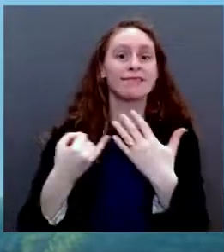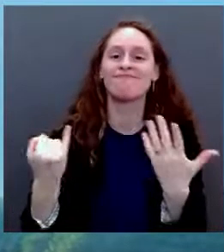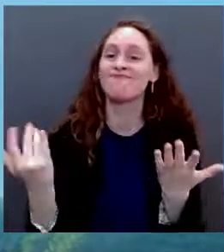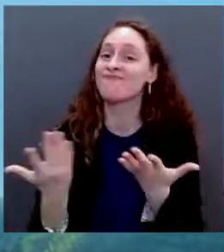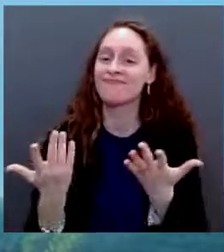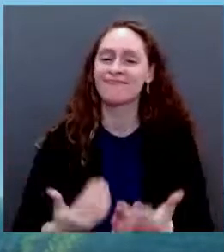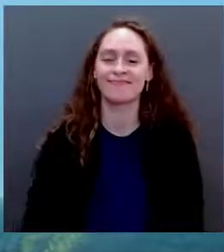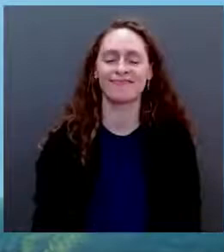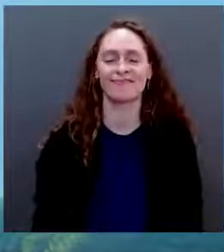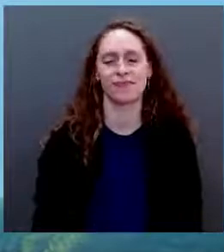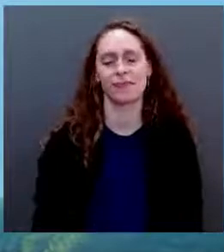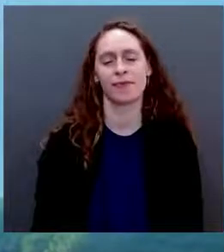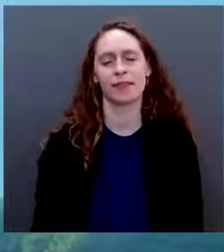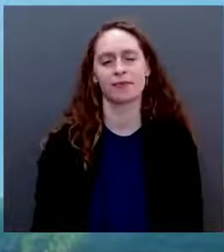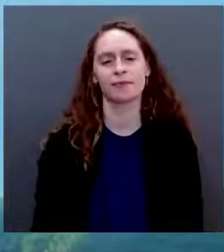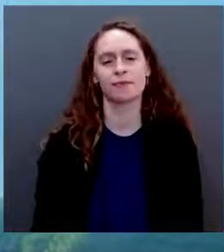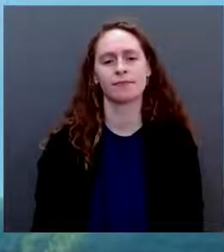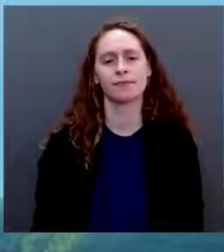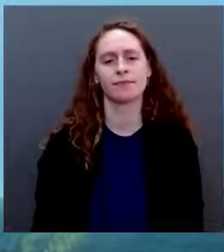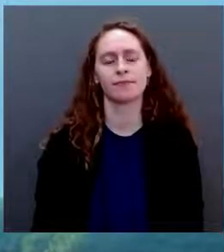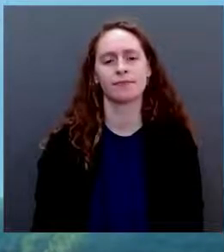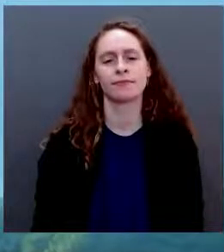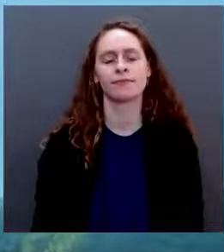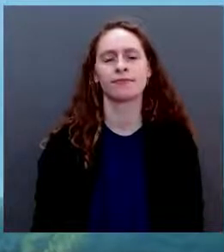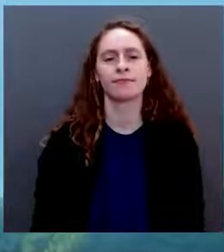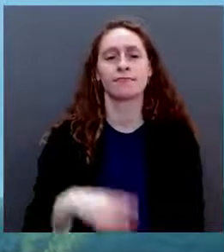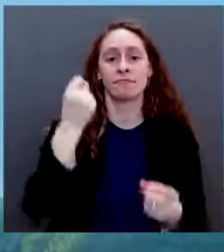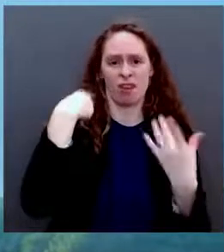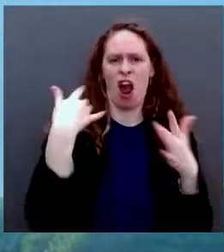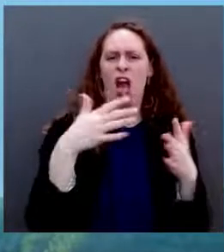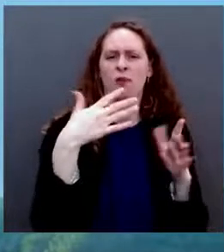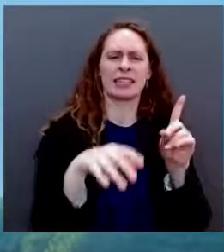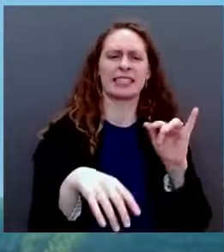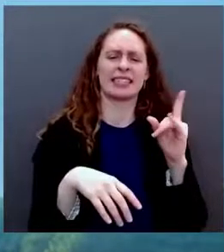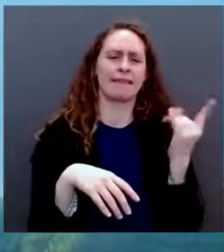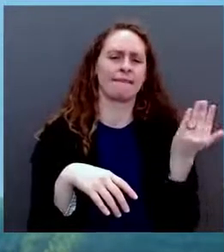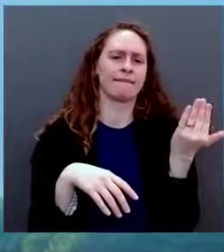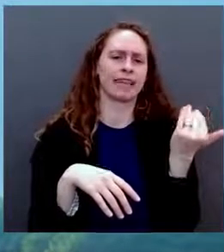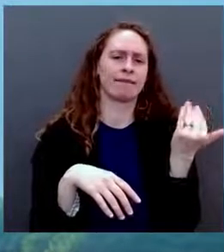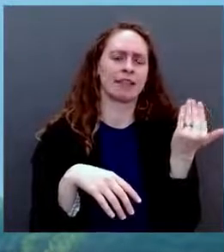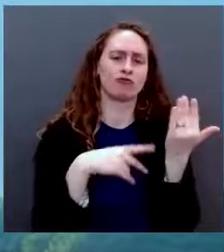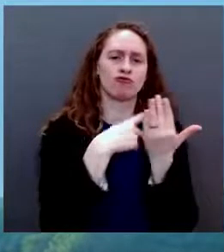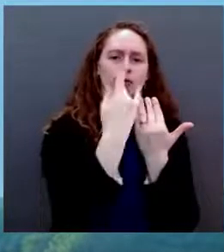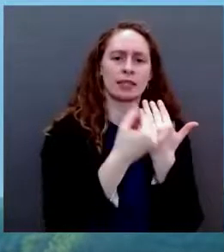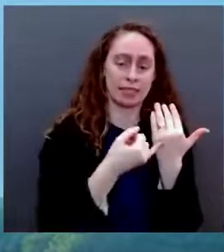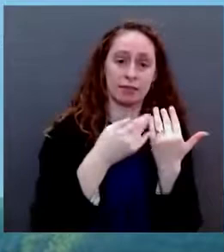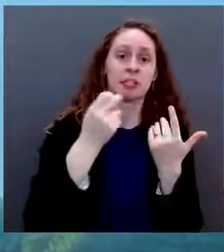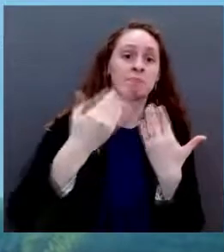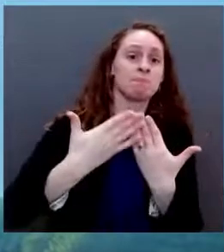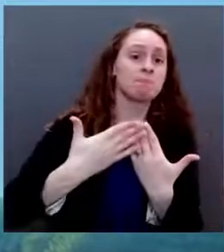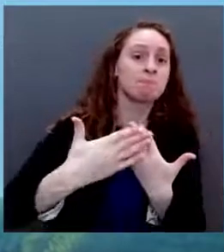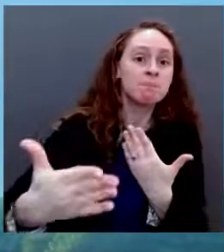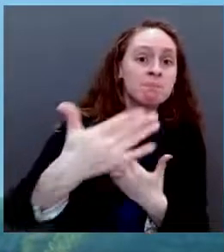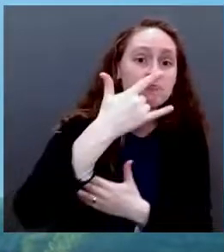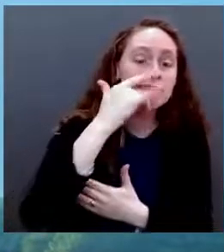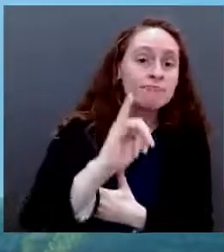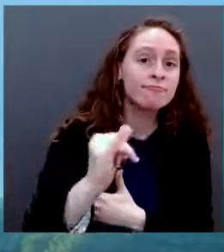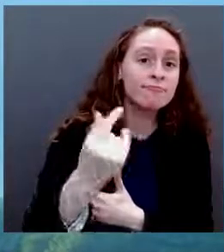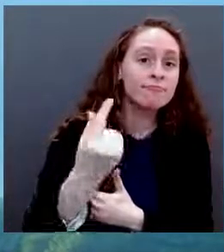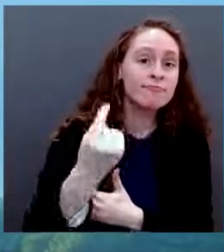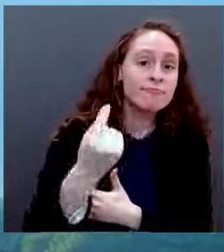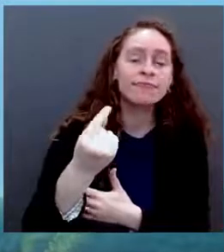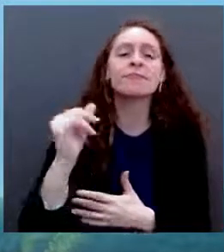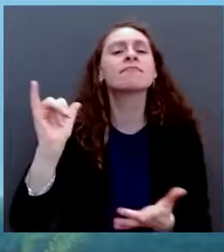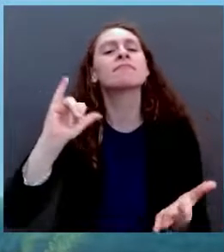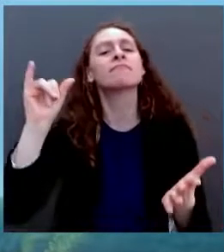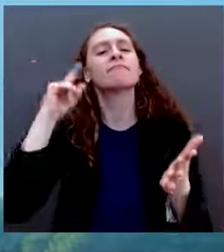million, Mr. President, is going to be provided to our lending partners to create more affordable loans and financing